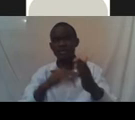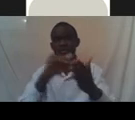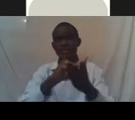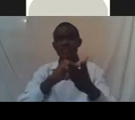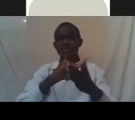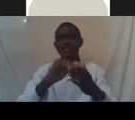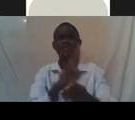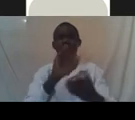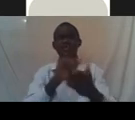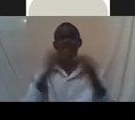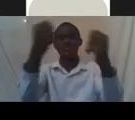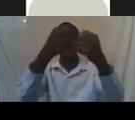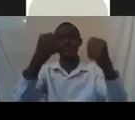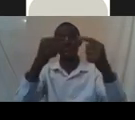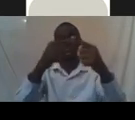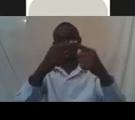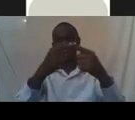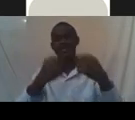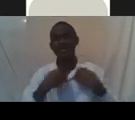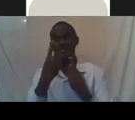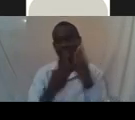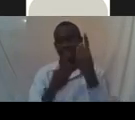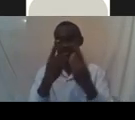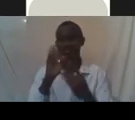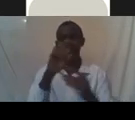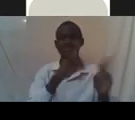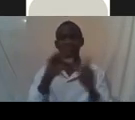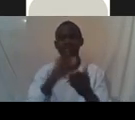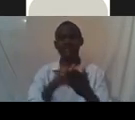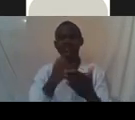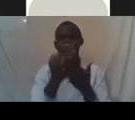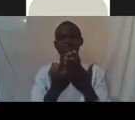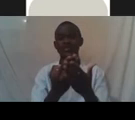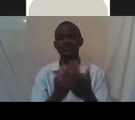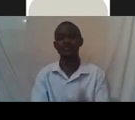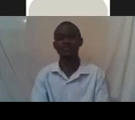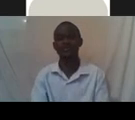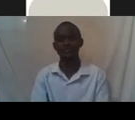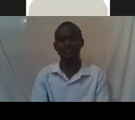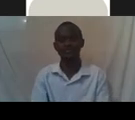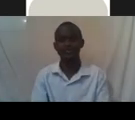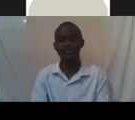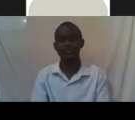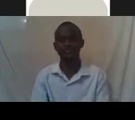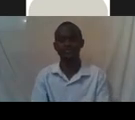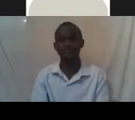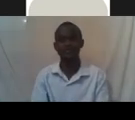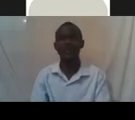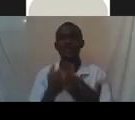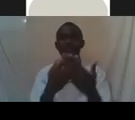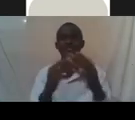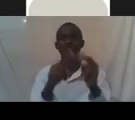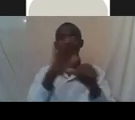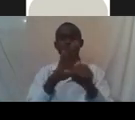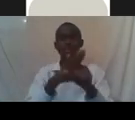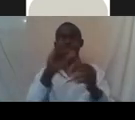for the discussion, I think we ought to do that. Thank you. Thank you so much.